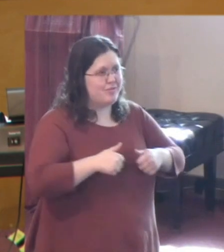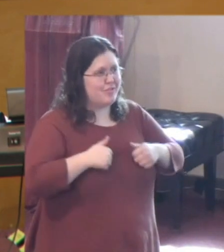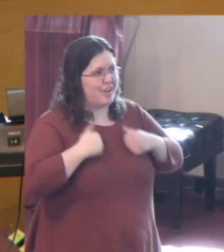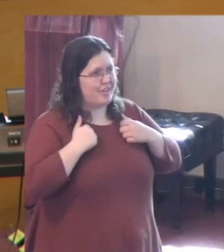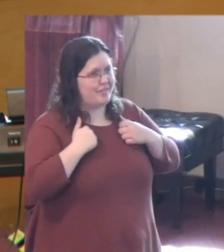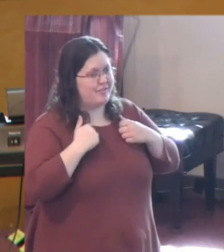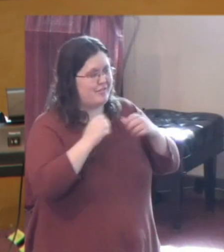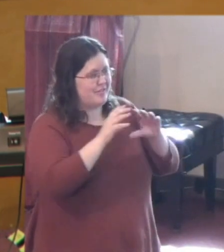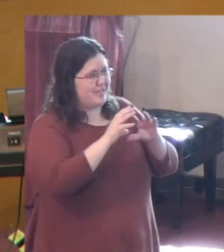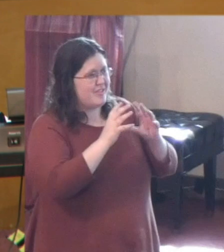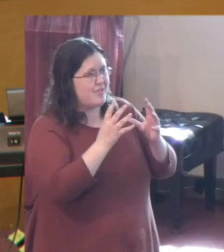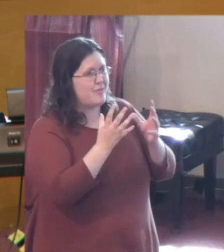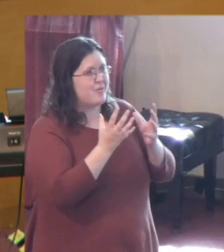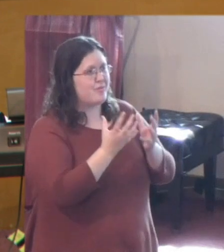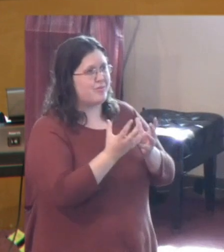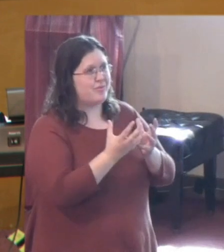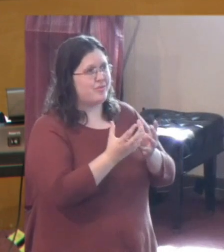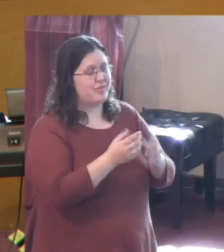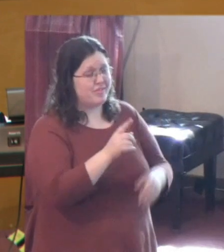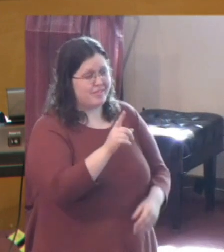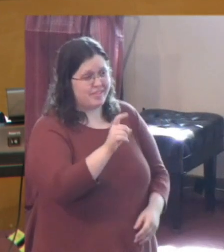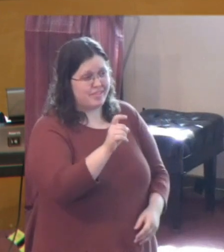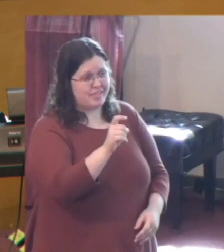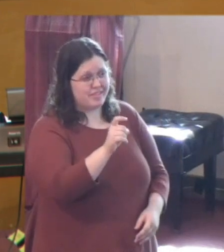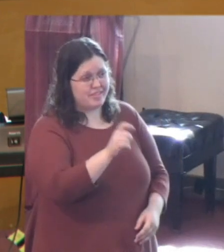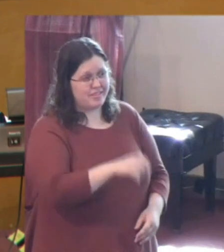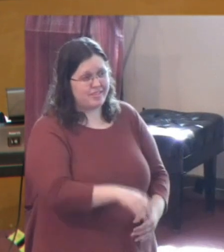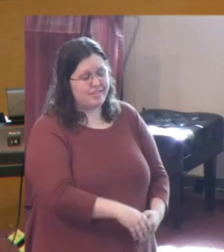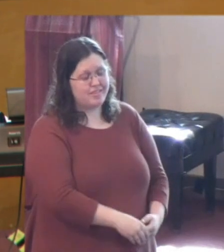the lives you've